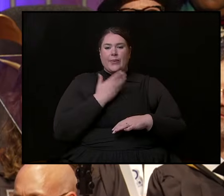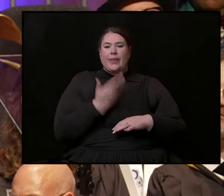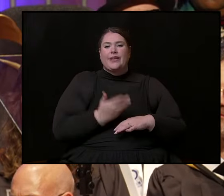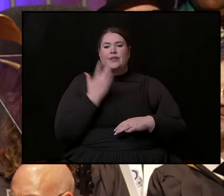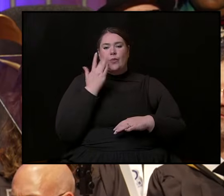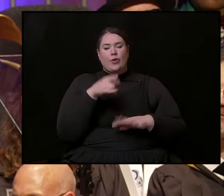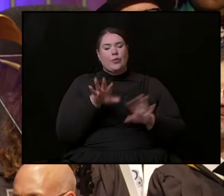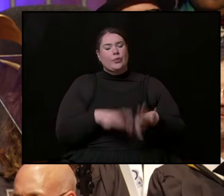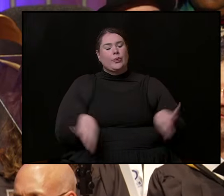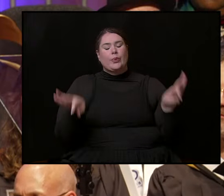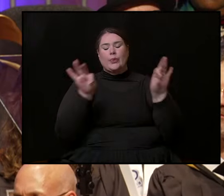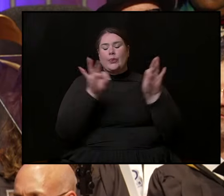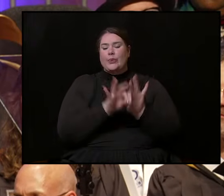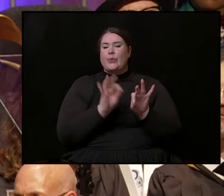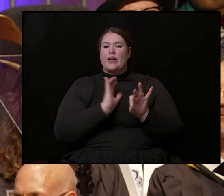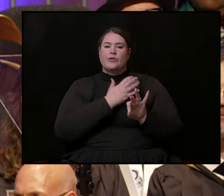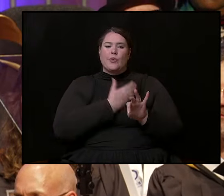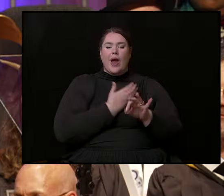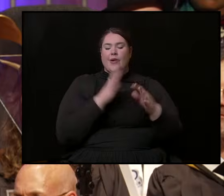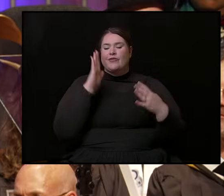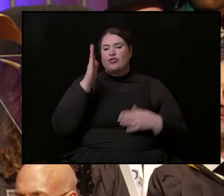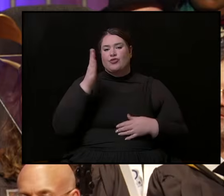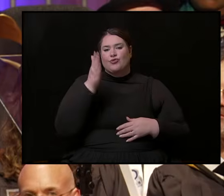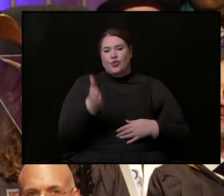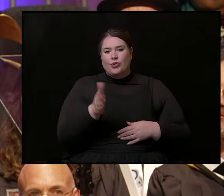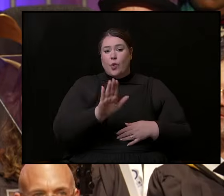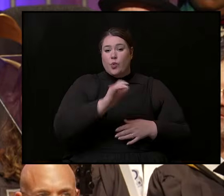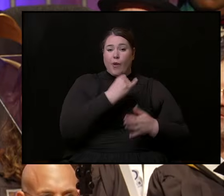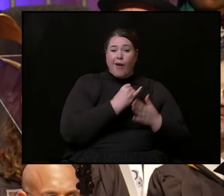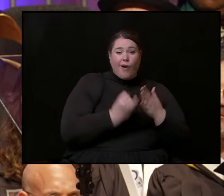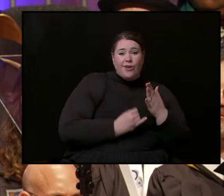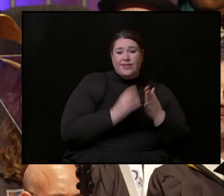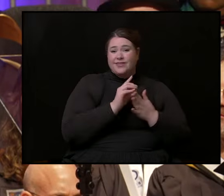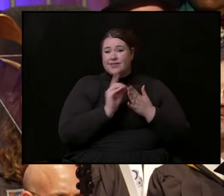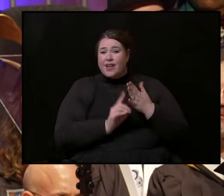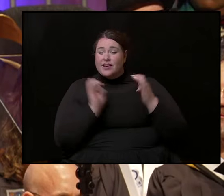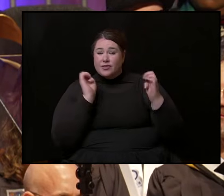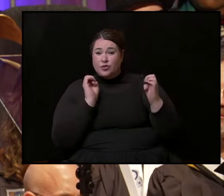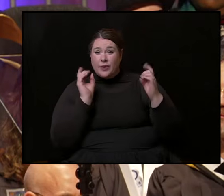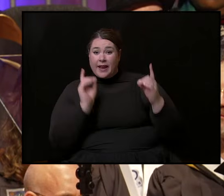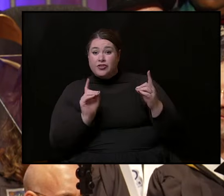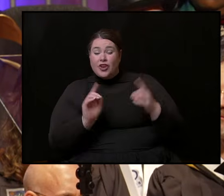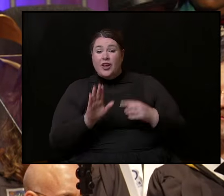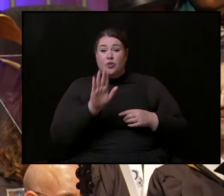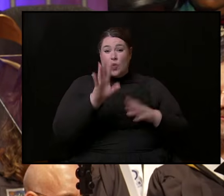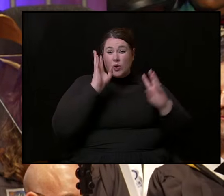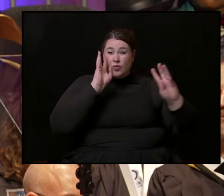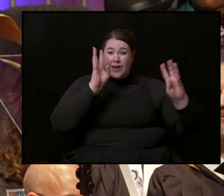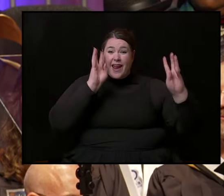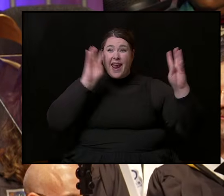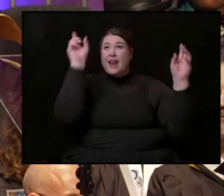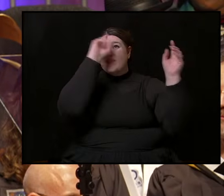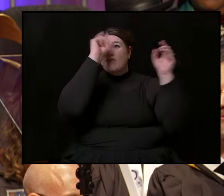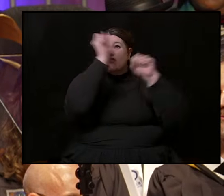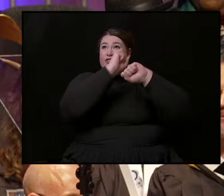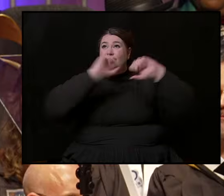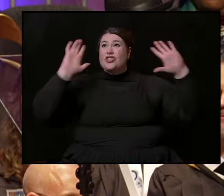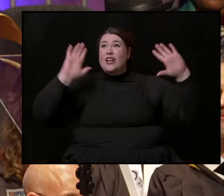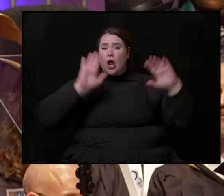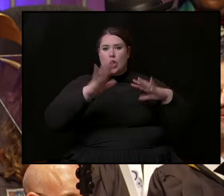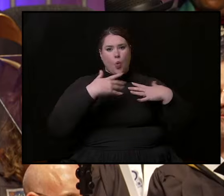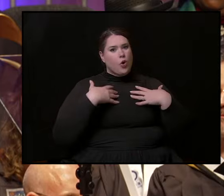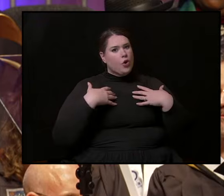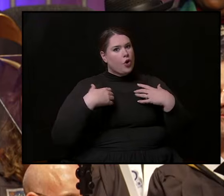our collective future. Your art and design education, your creative vision, and your